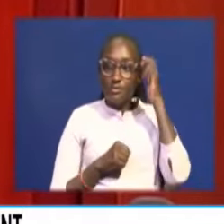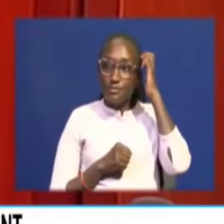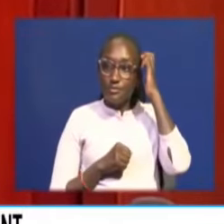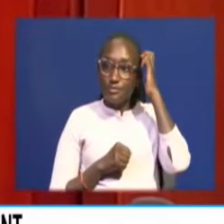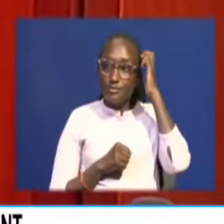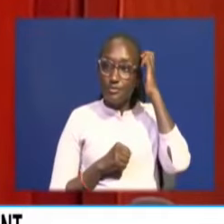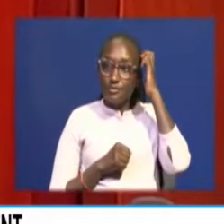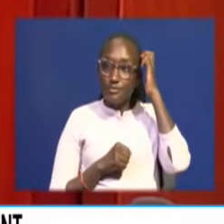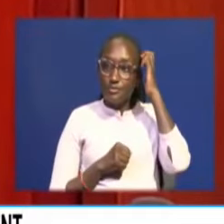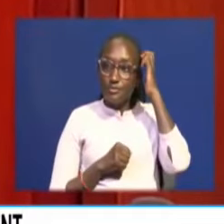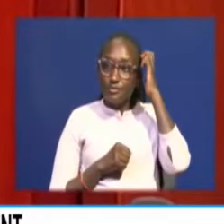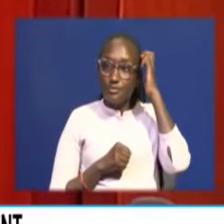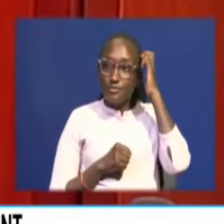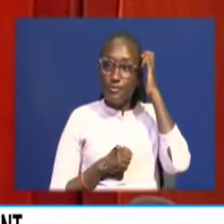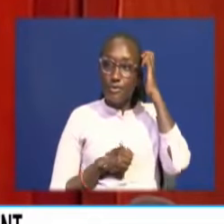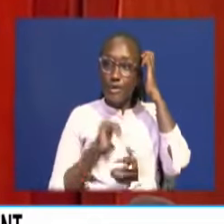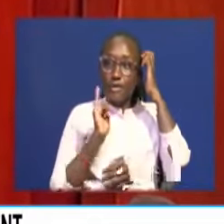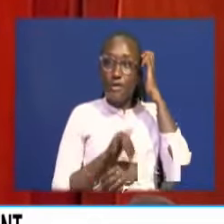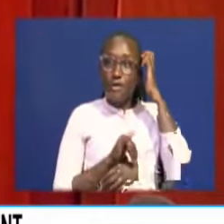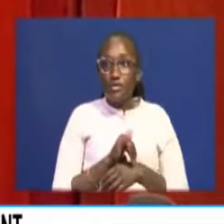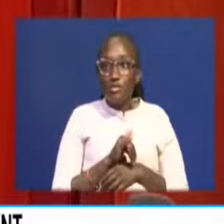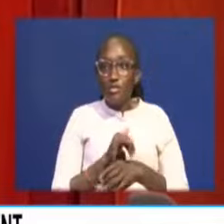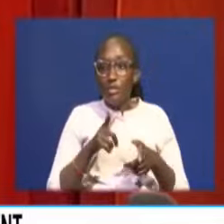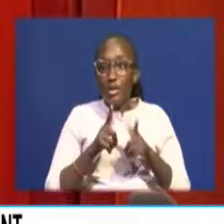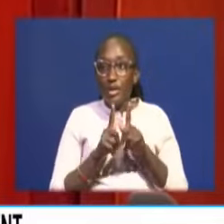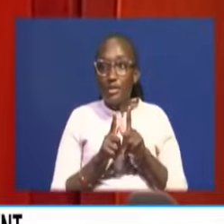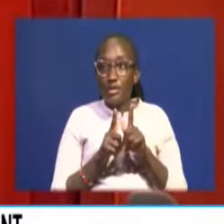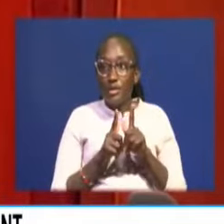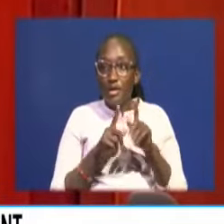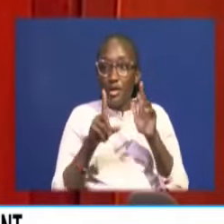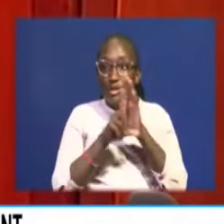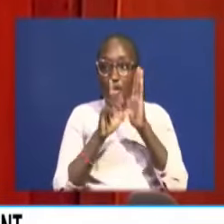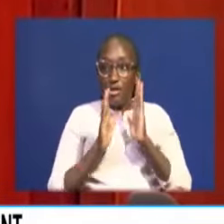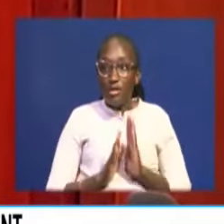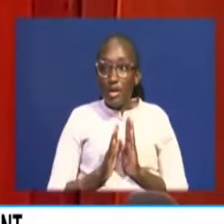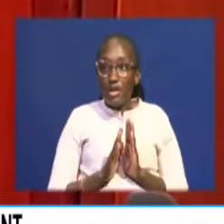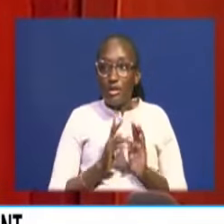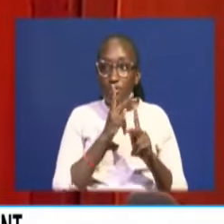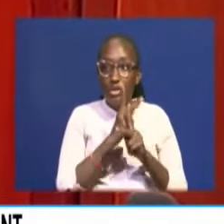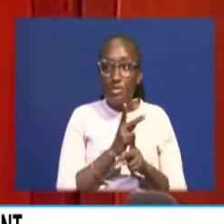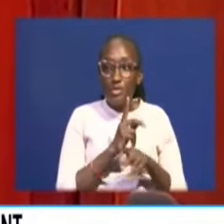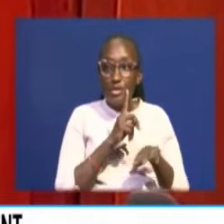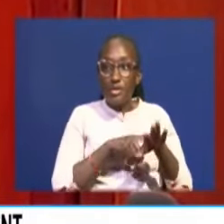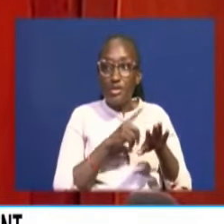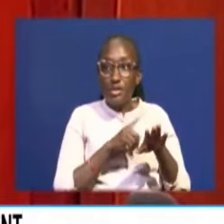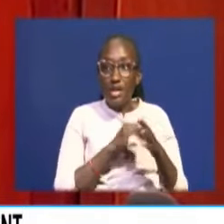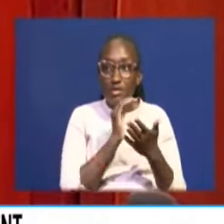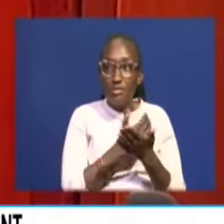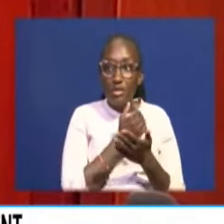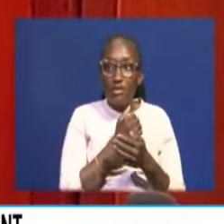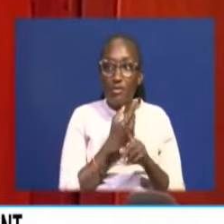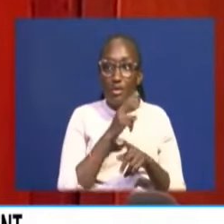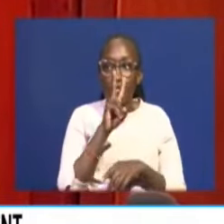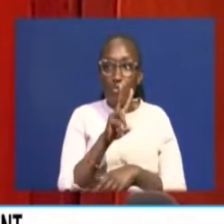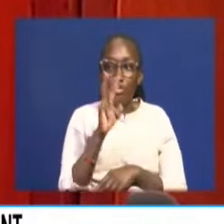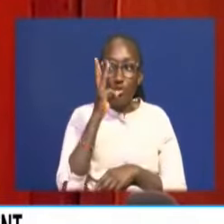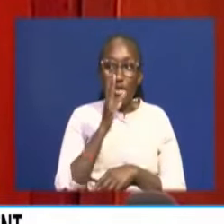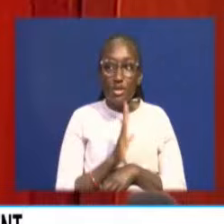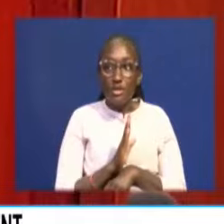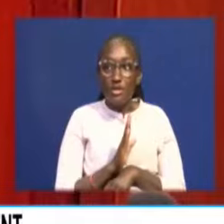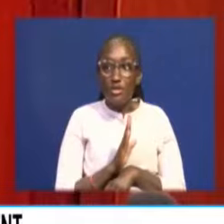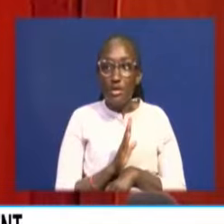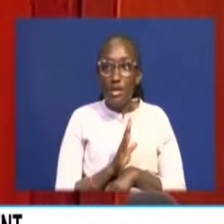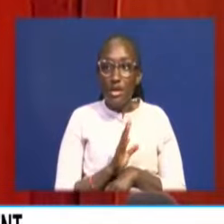we would allow for the counsel to reserve his time, remove it from two witnesses,